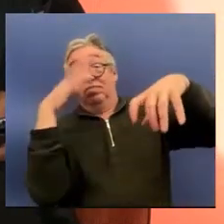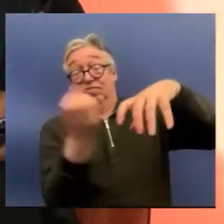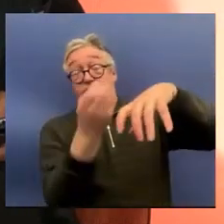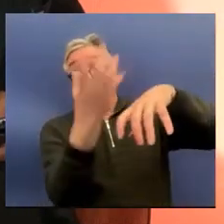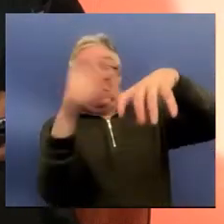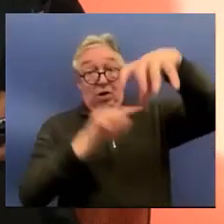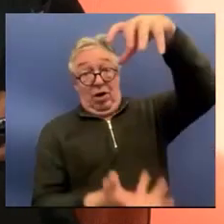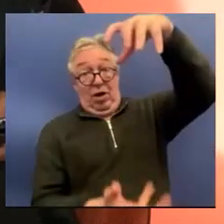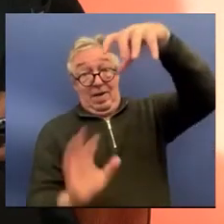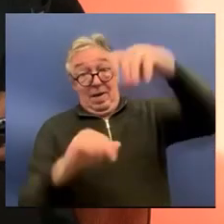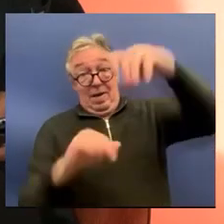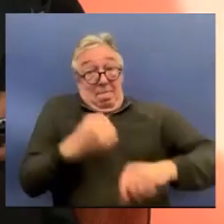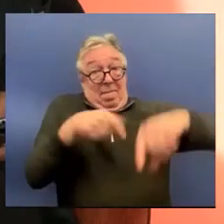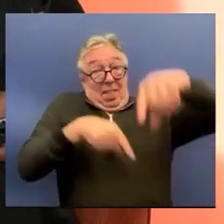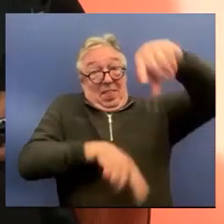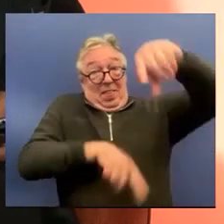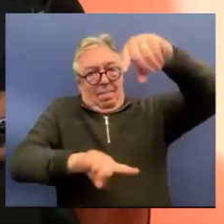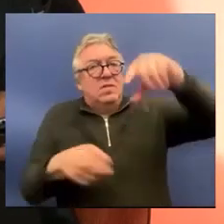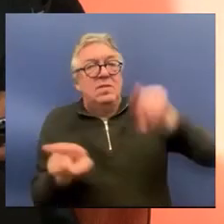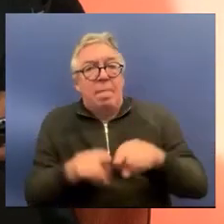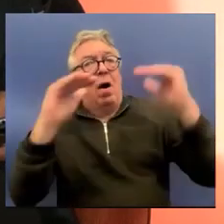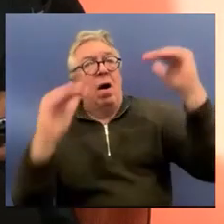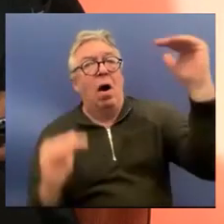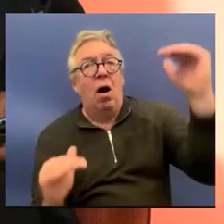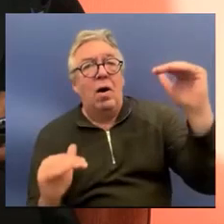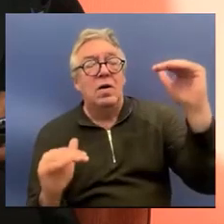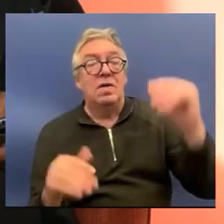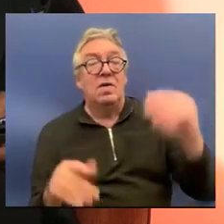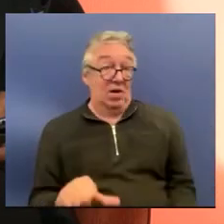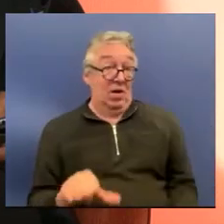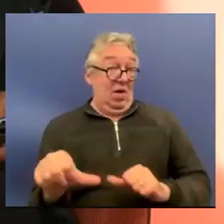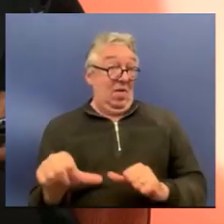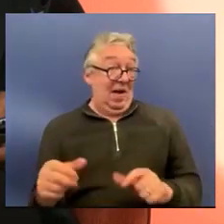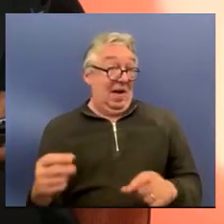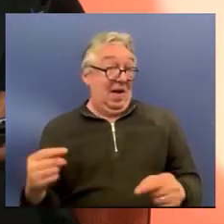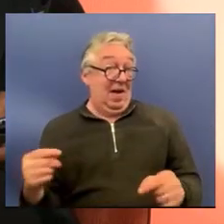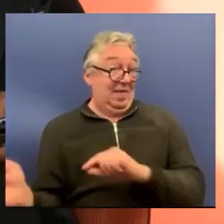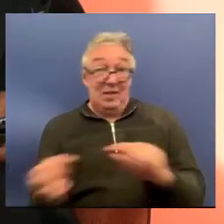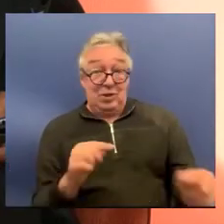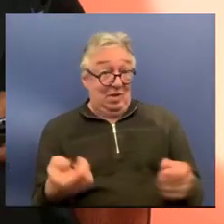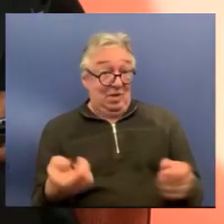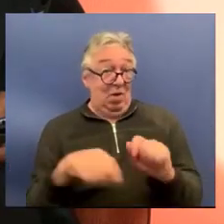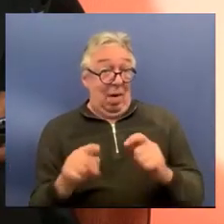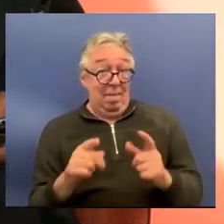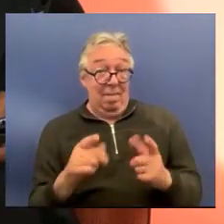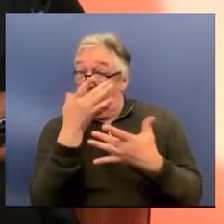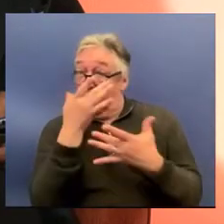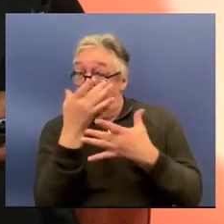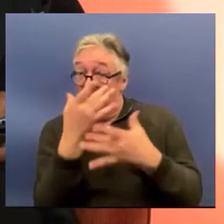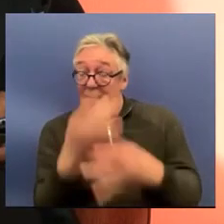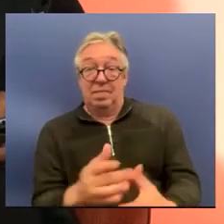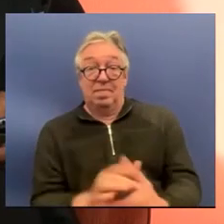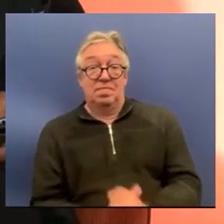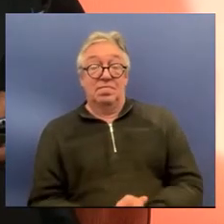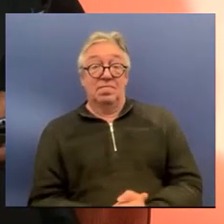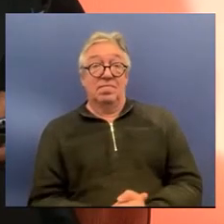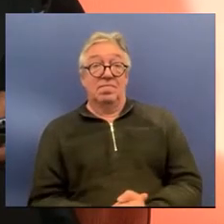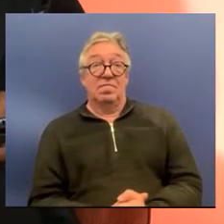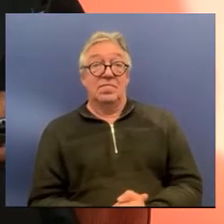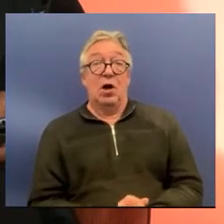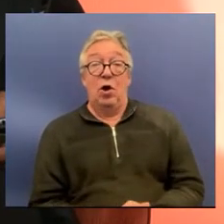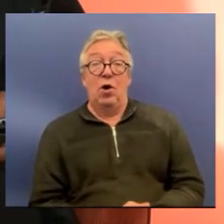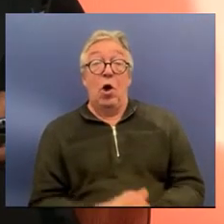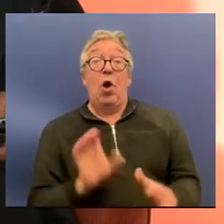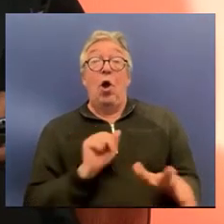etc., etc. And yeah, it gets very interesting discussions going. And decolonialism is absolutely a part of that,